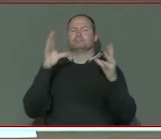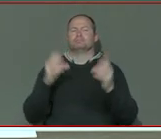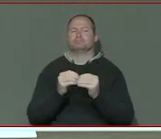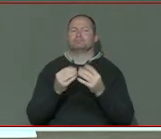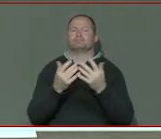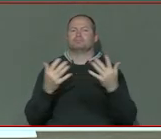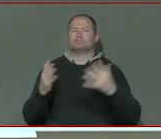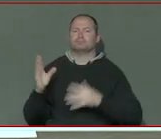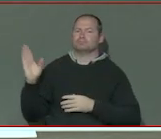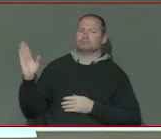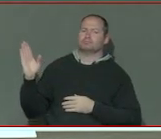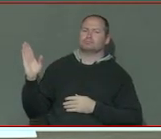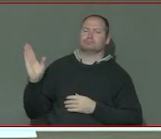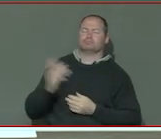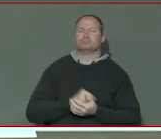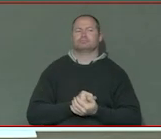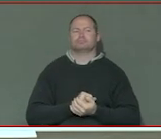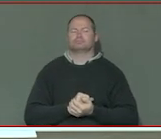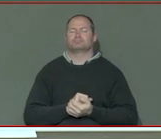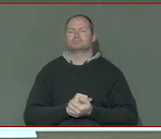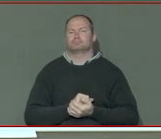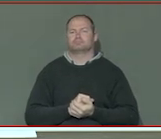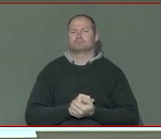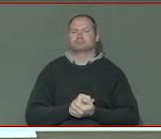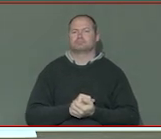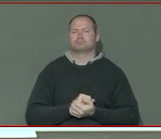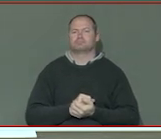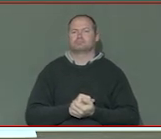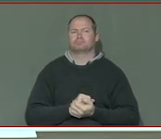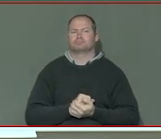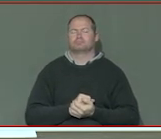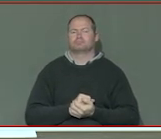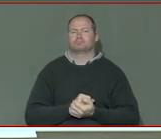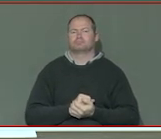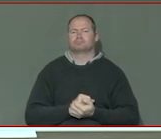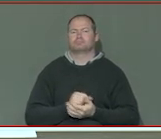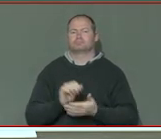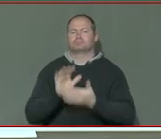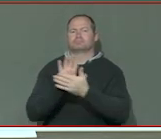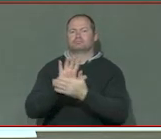15,320. And that side,